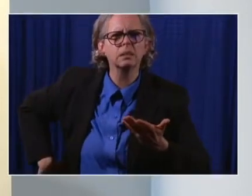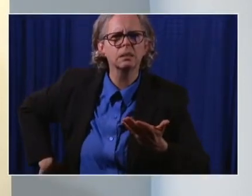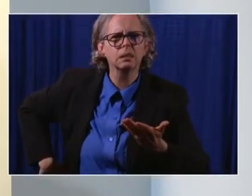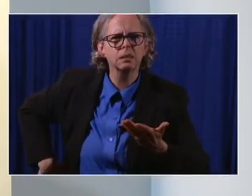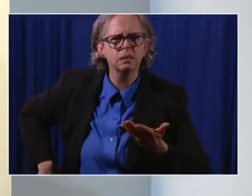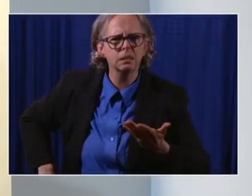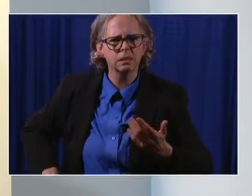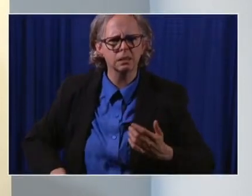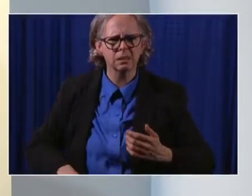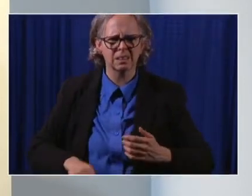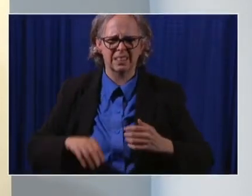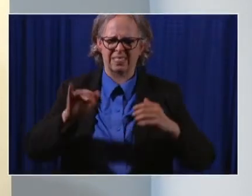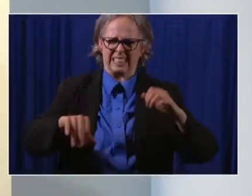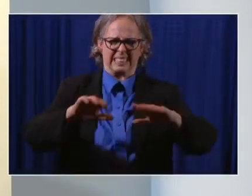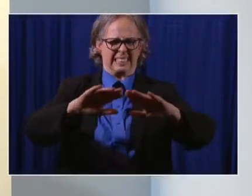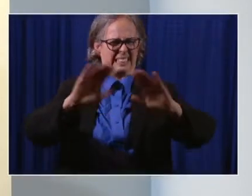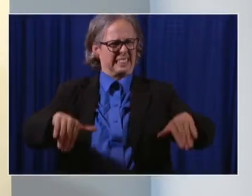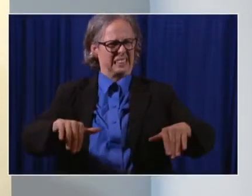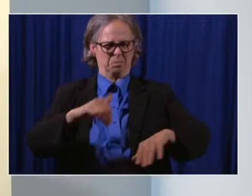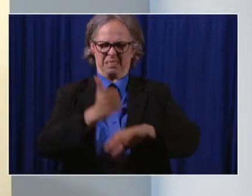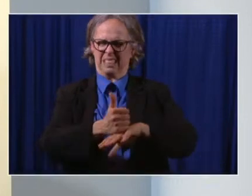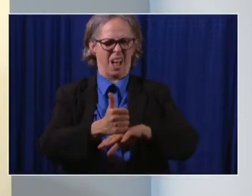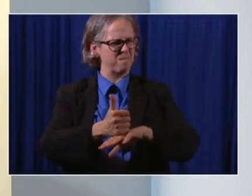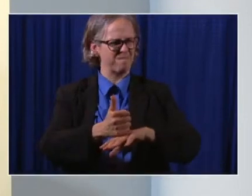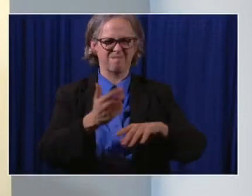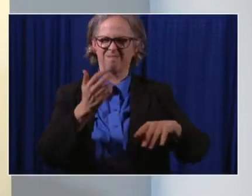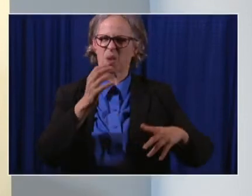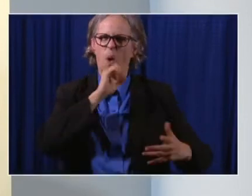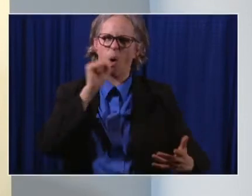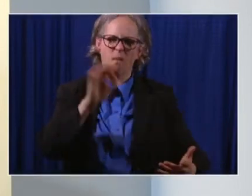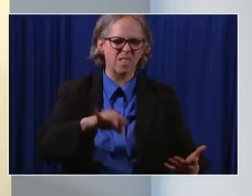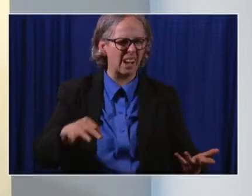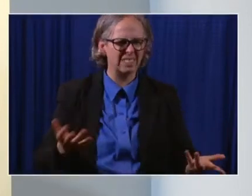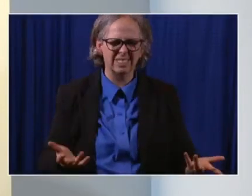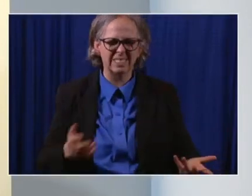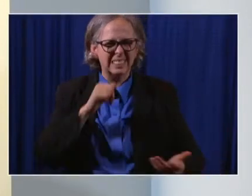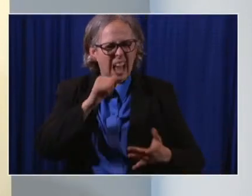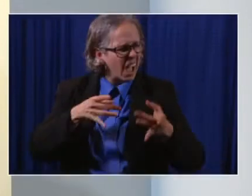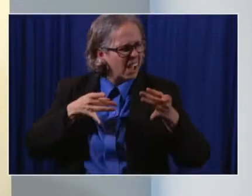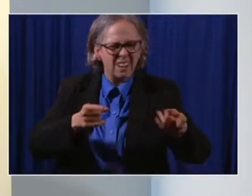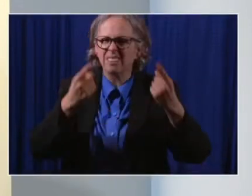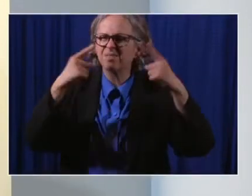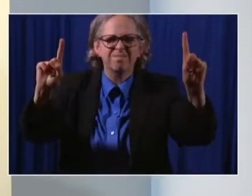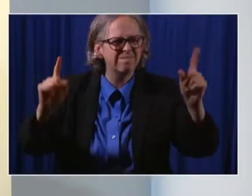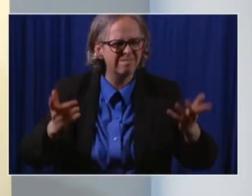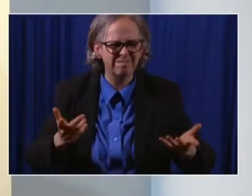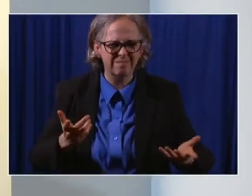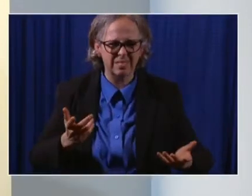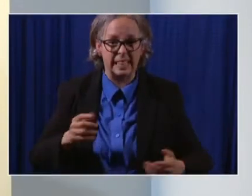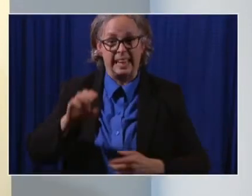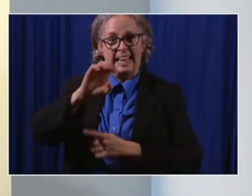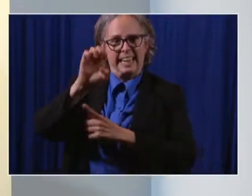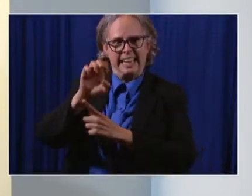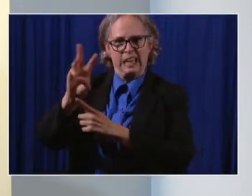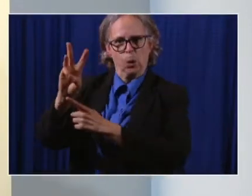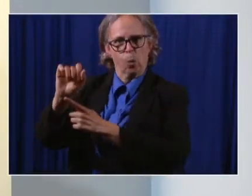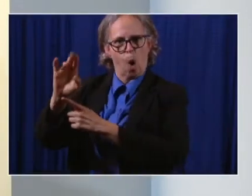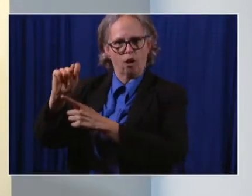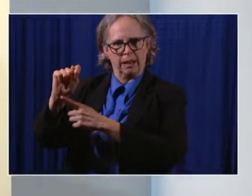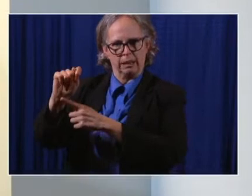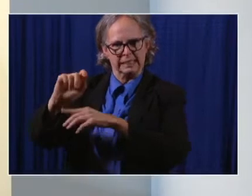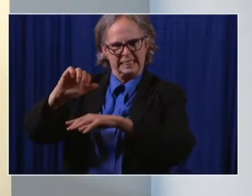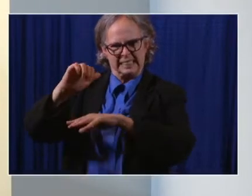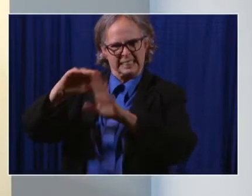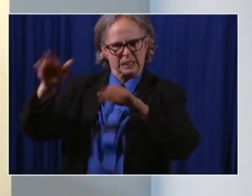system has many holes in it. It doesn't work, and the e-warrant system will help prevent this from happening. It's